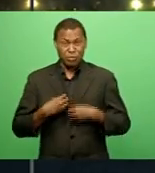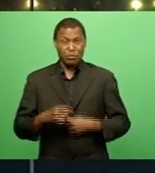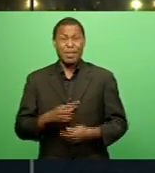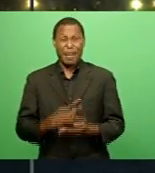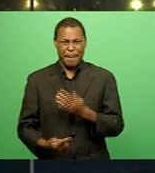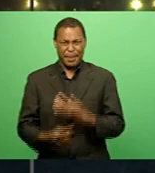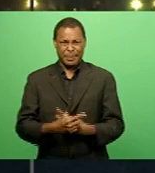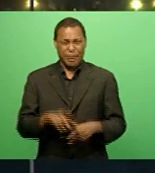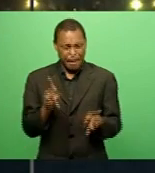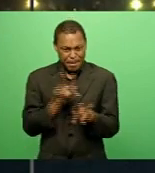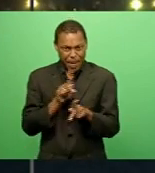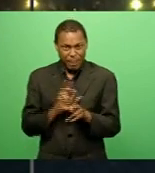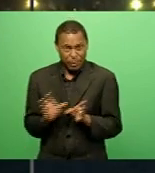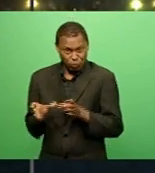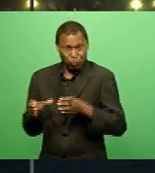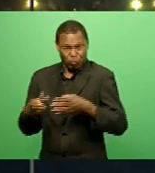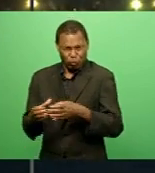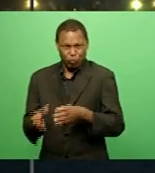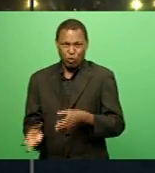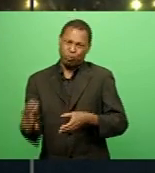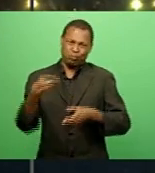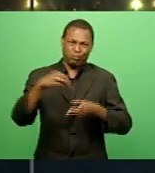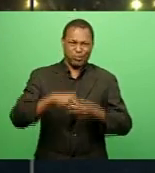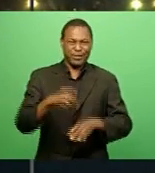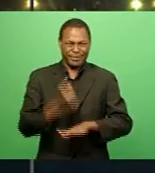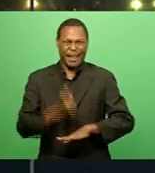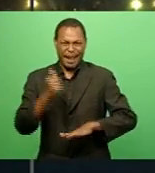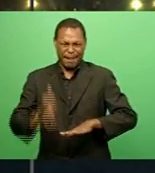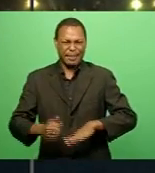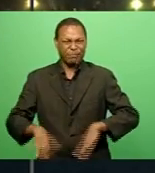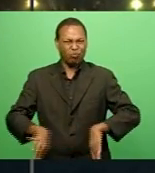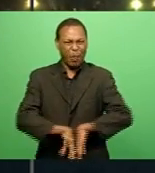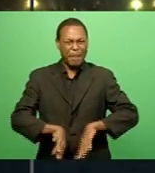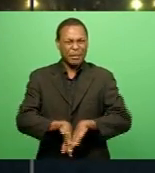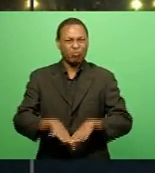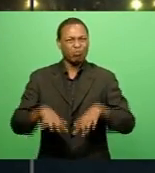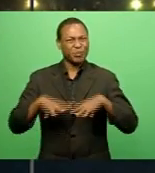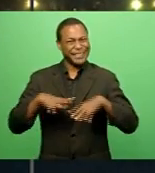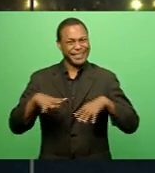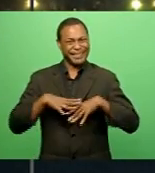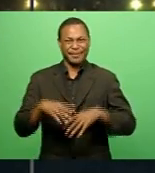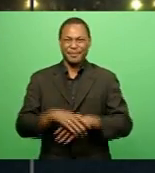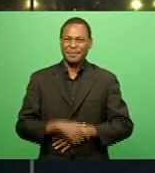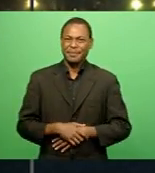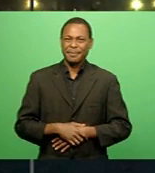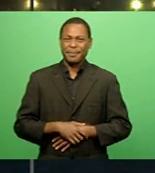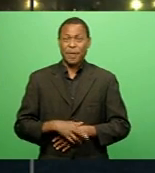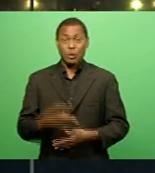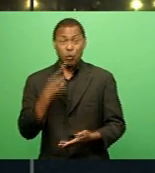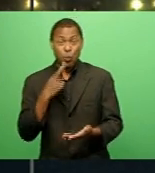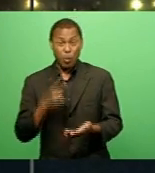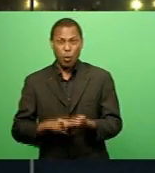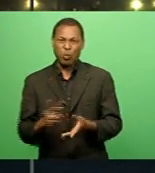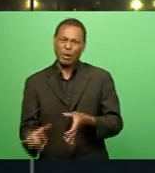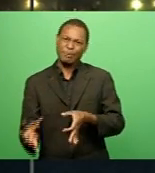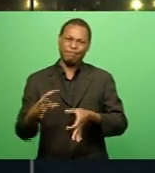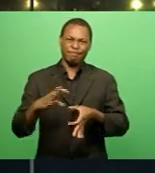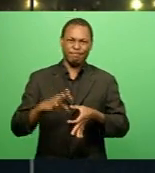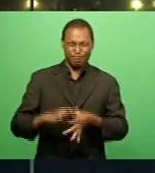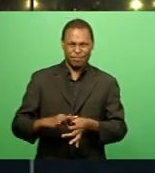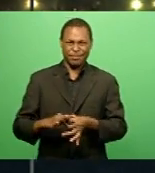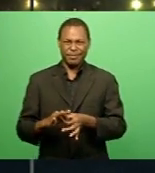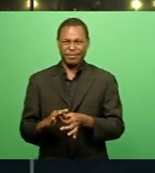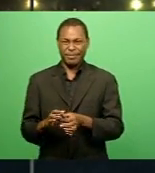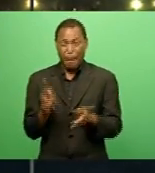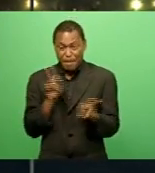private sector also join the government's efforts by going waste-free. Dipesh Kumar reports that this is a joint initiative by the private